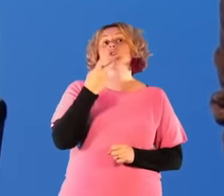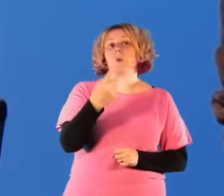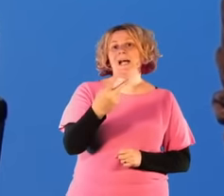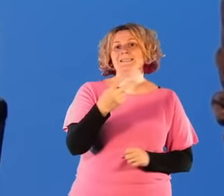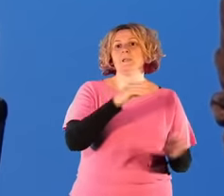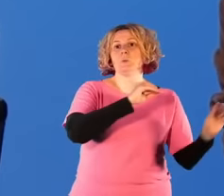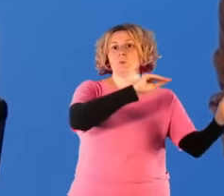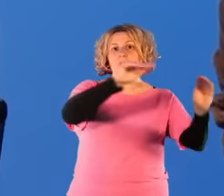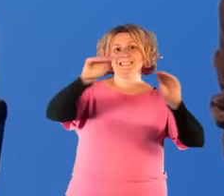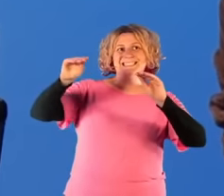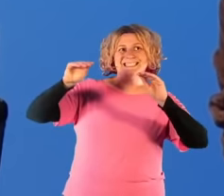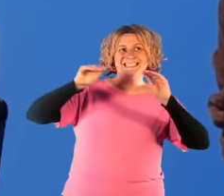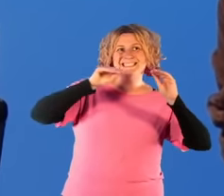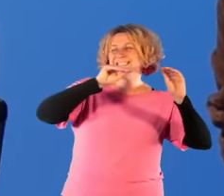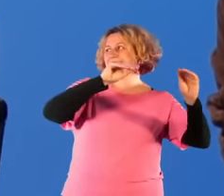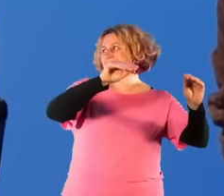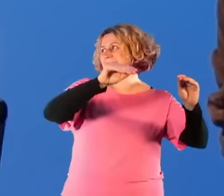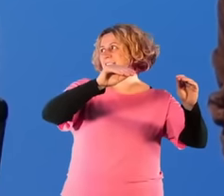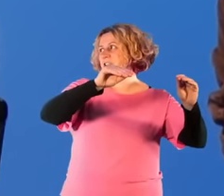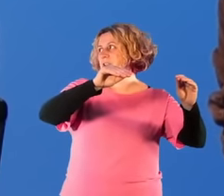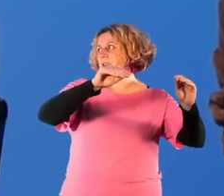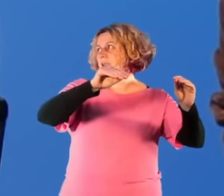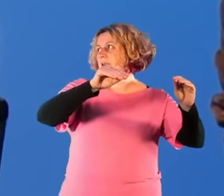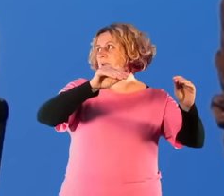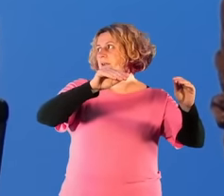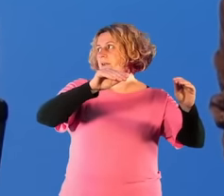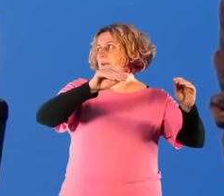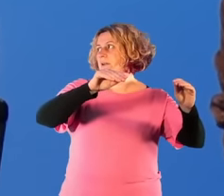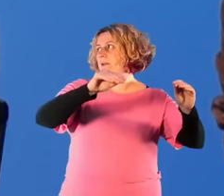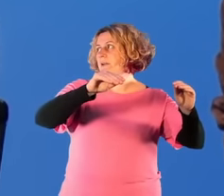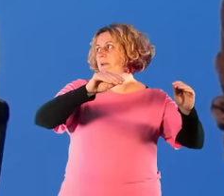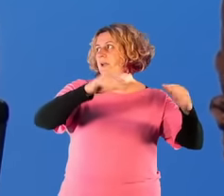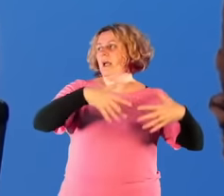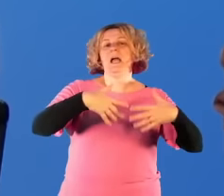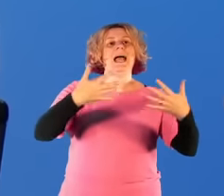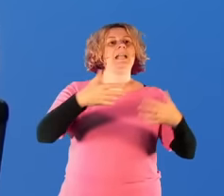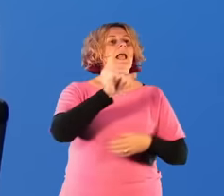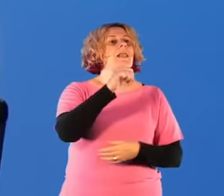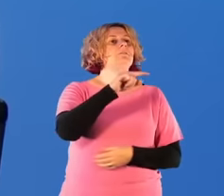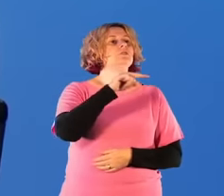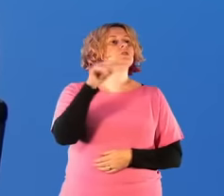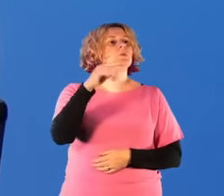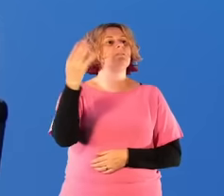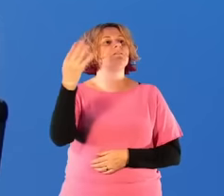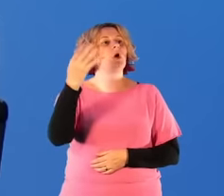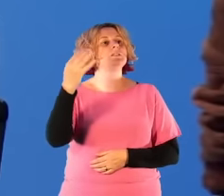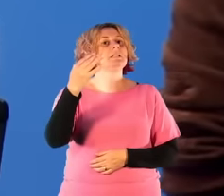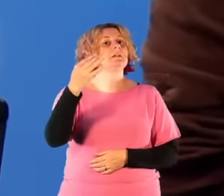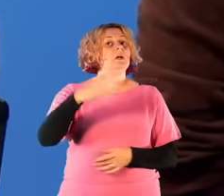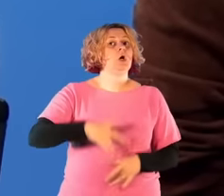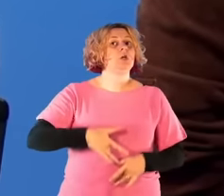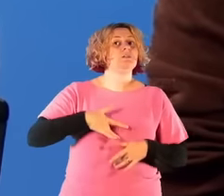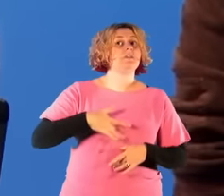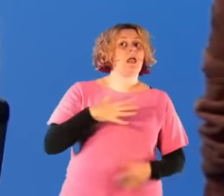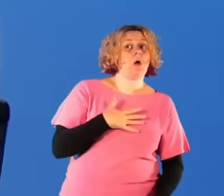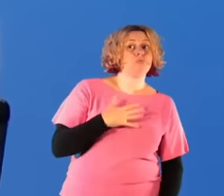the grown-ups how excellent the youth have been, I'd like to invite any of those in the 11 to 14s, if you'd be brave enough to stand up and join us